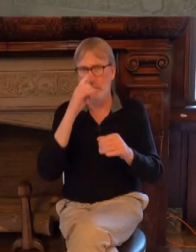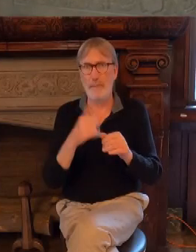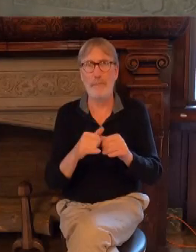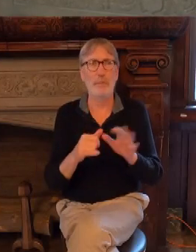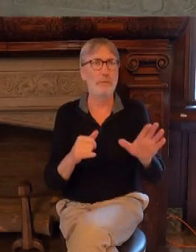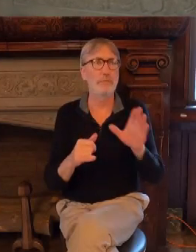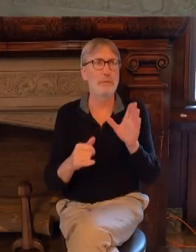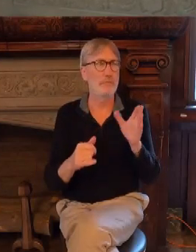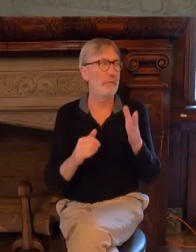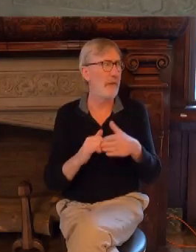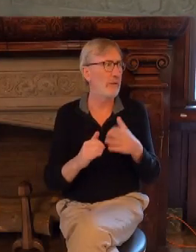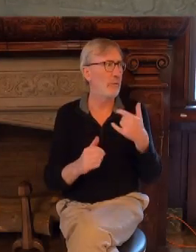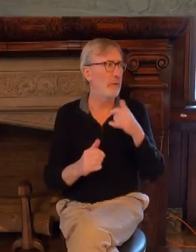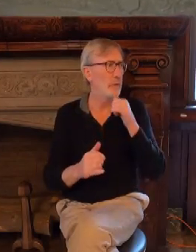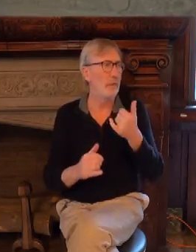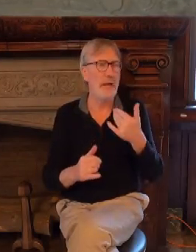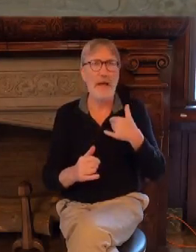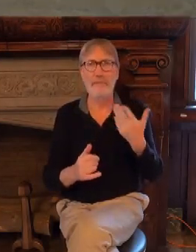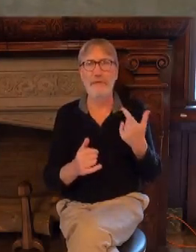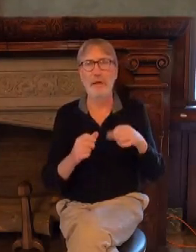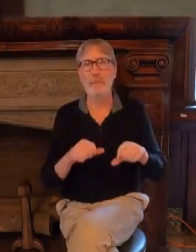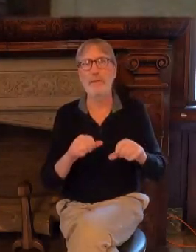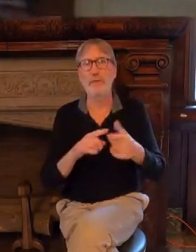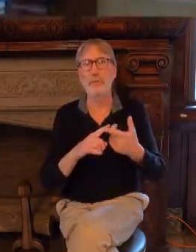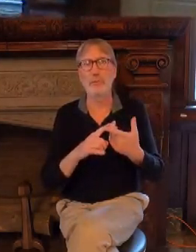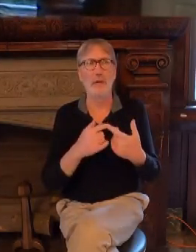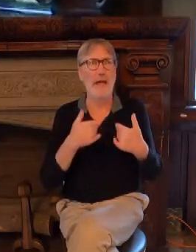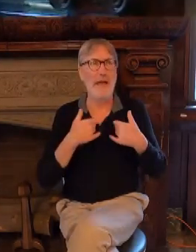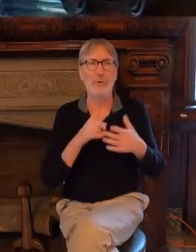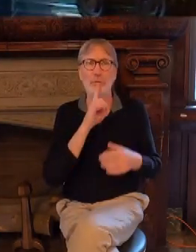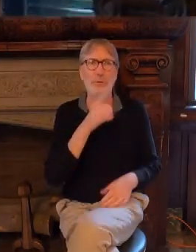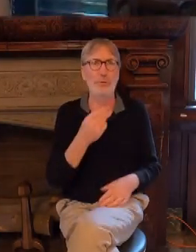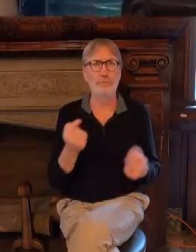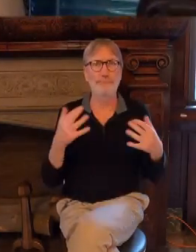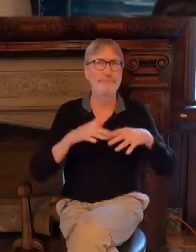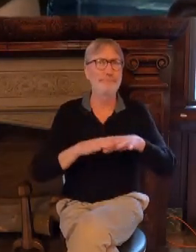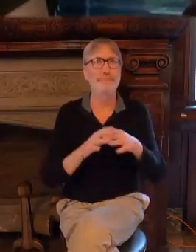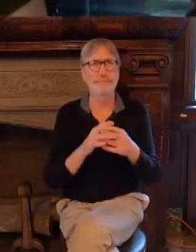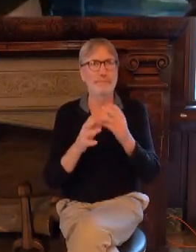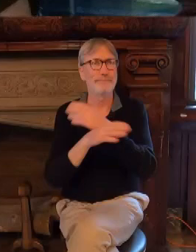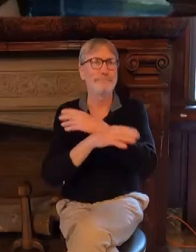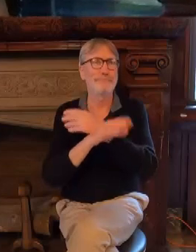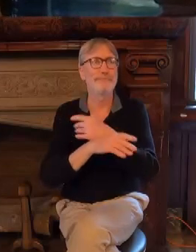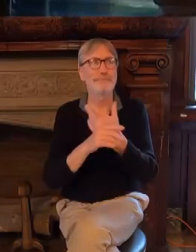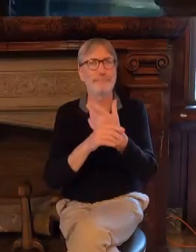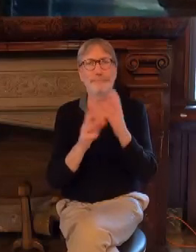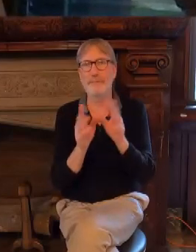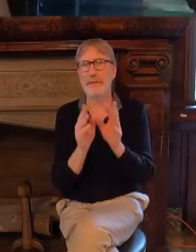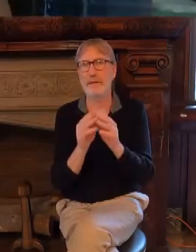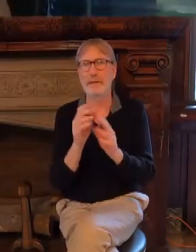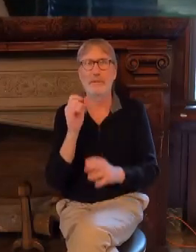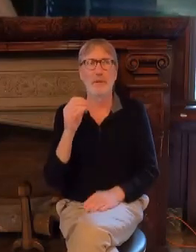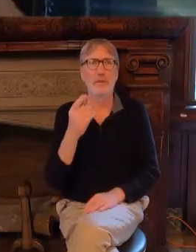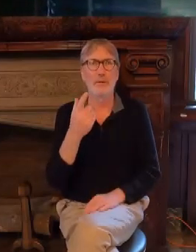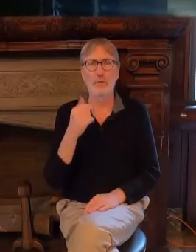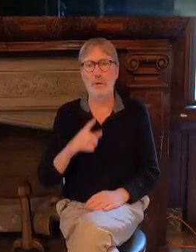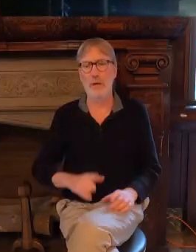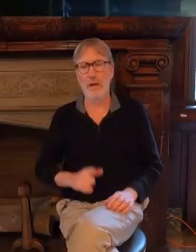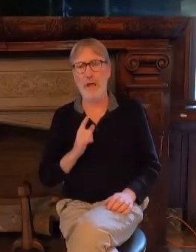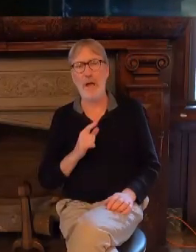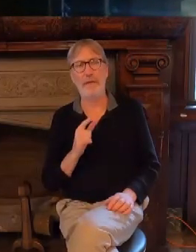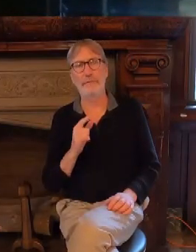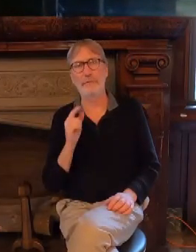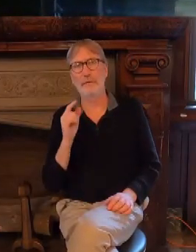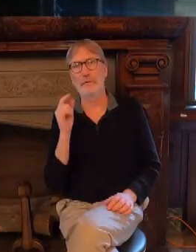we do not yet have the ability to run a true hybrid meeting. So we're able to live stream out to